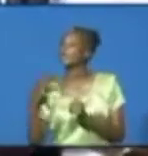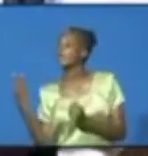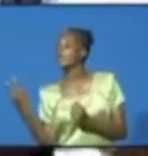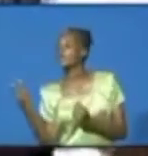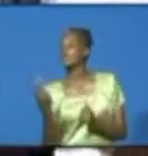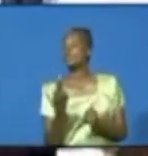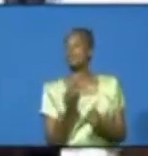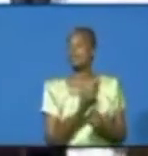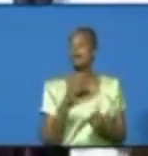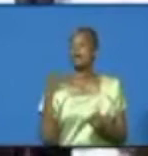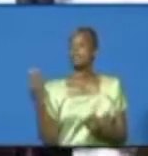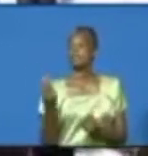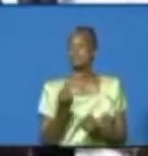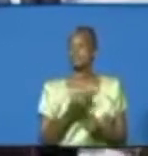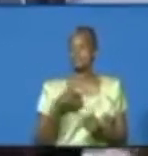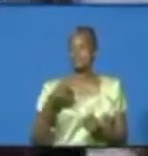purified